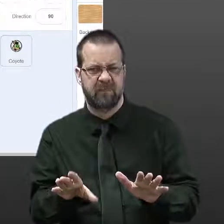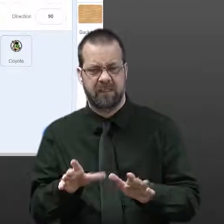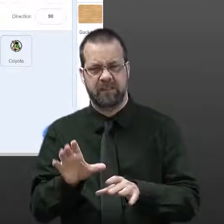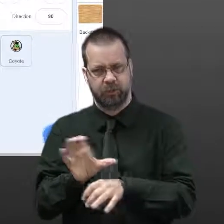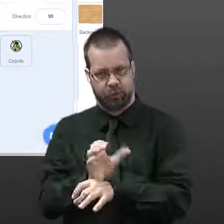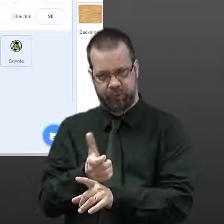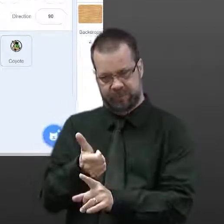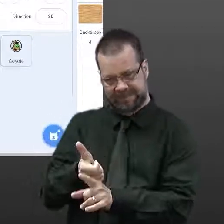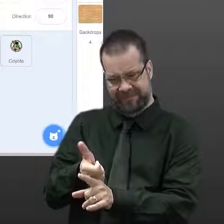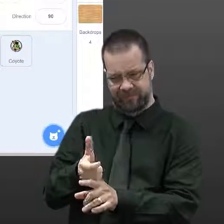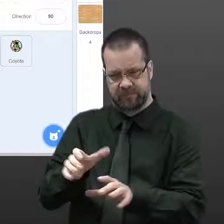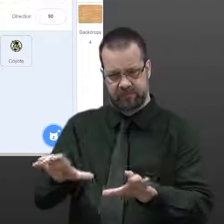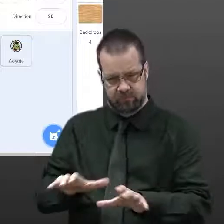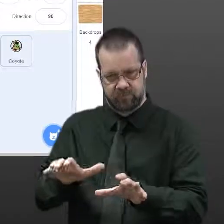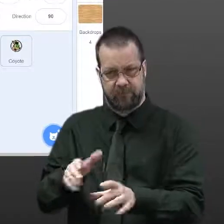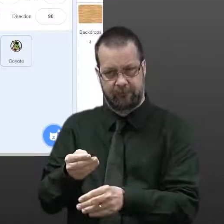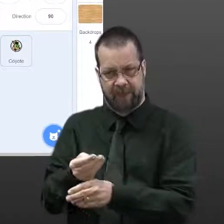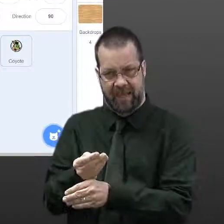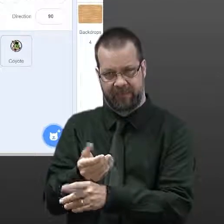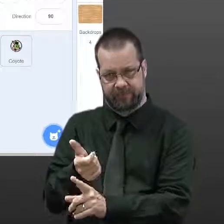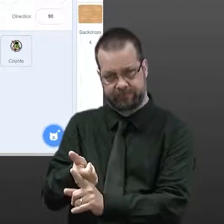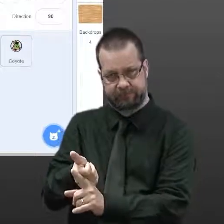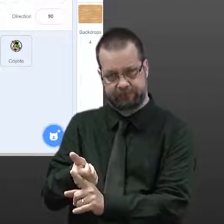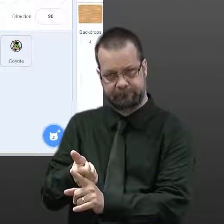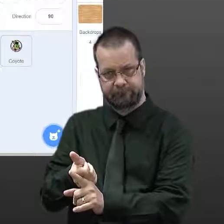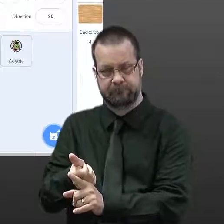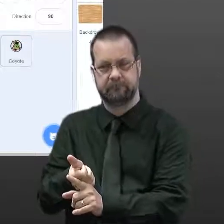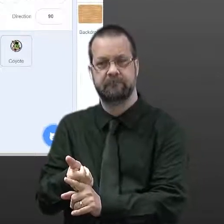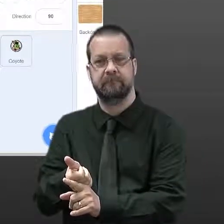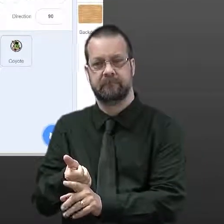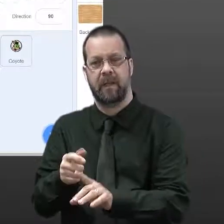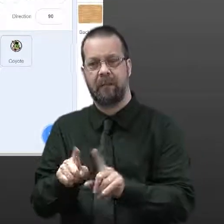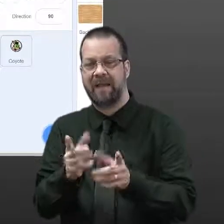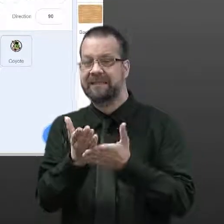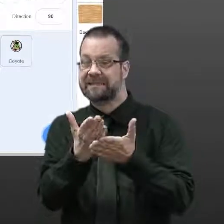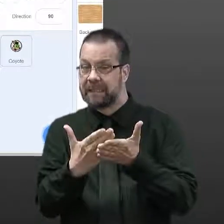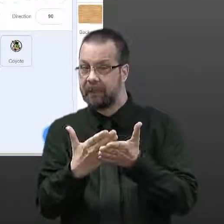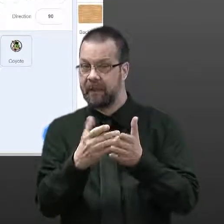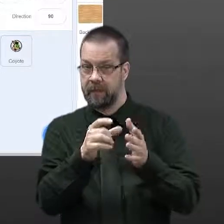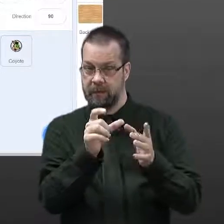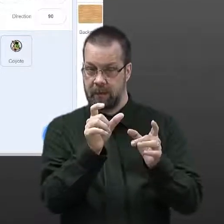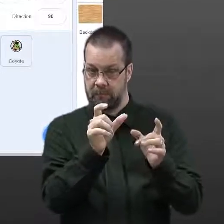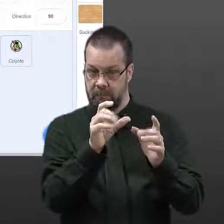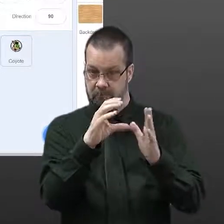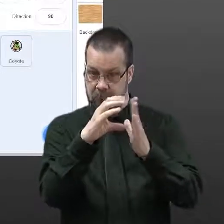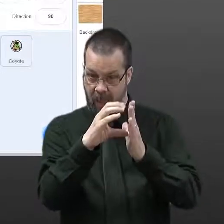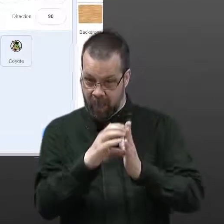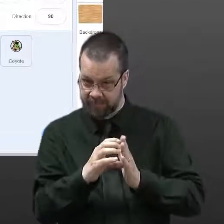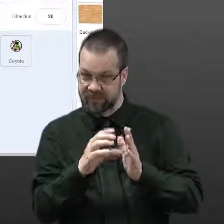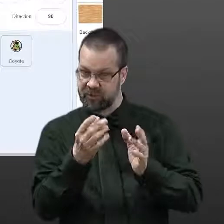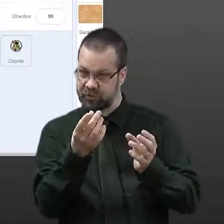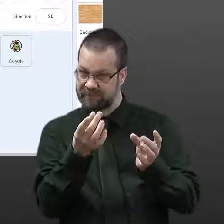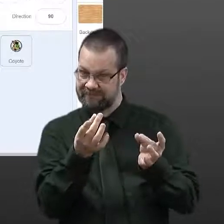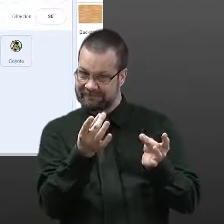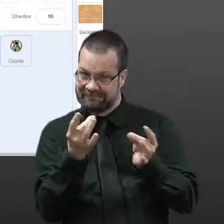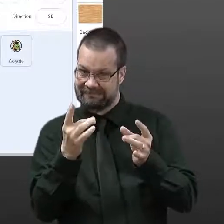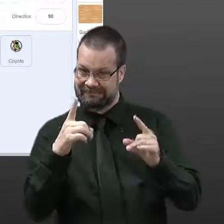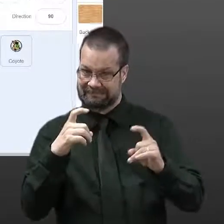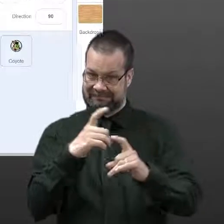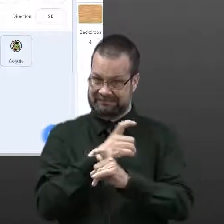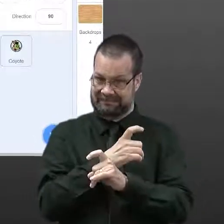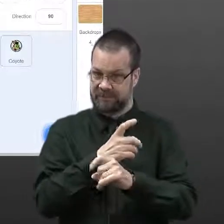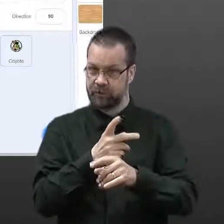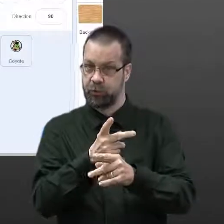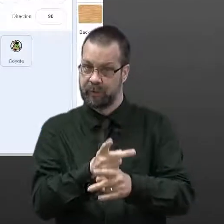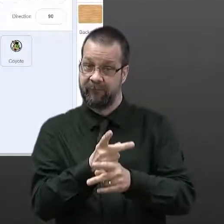this part. We let the computer do all the math for us. But there are some blocks that are kind of tricky in this part. make sure that you get